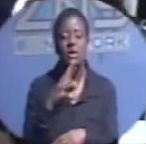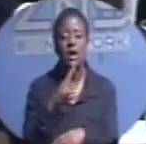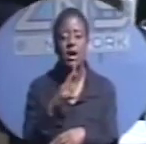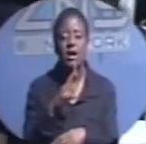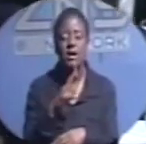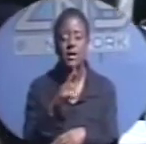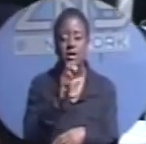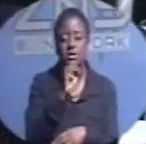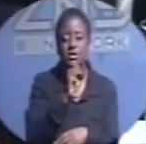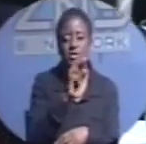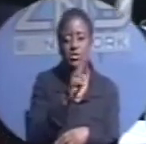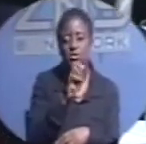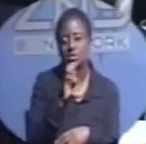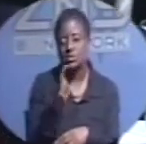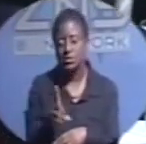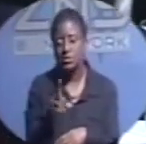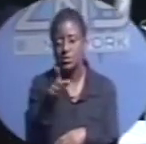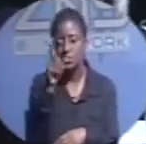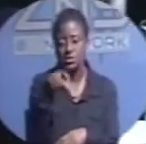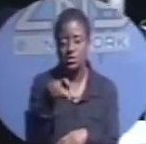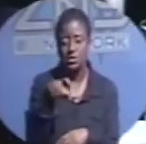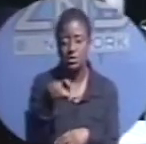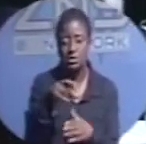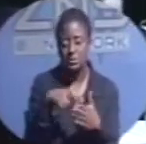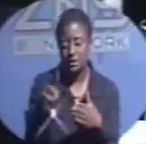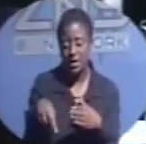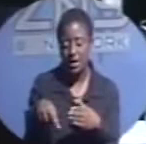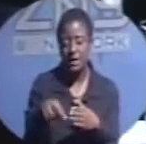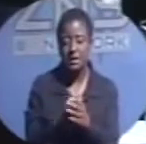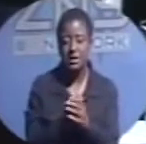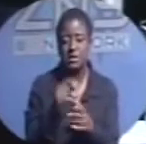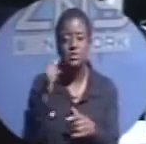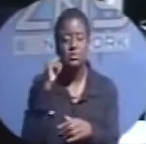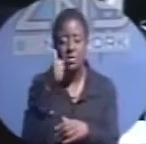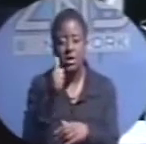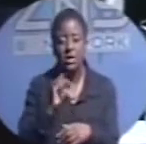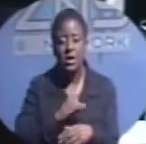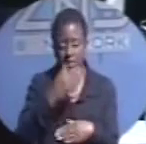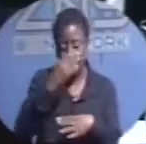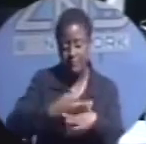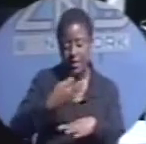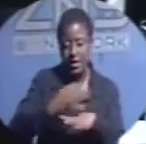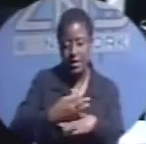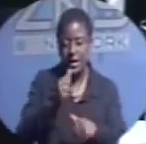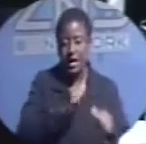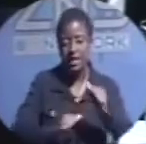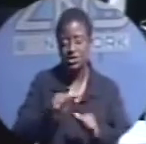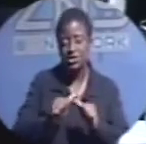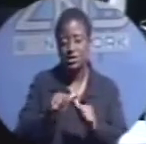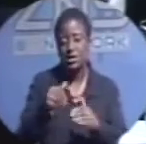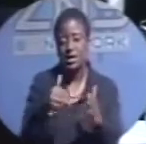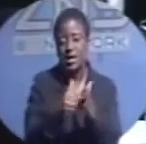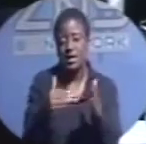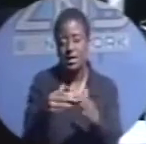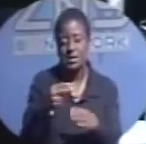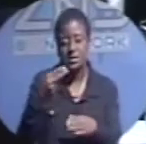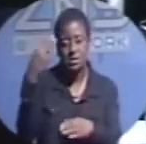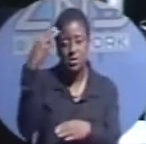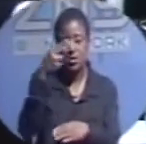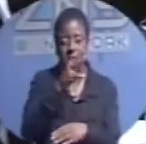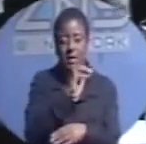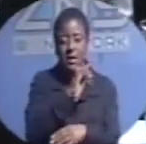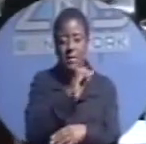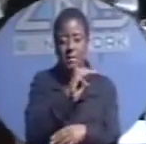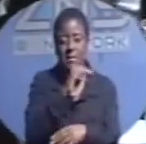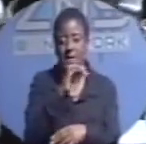I will file an action against Hubert Minnis, and I hope he resigns. The day after that, I will file an action against, and they don't have to have any